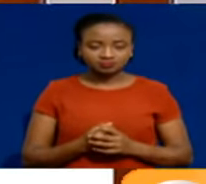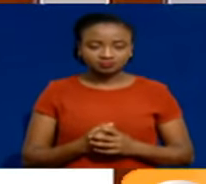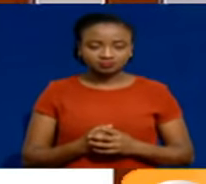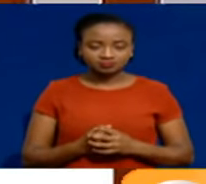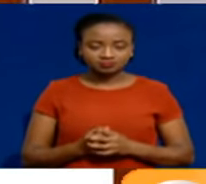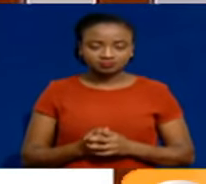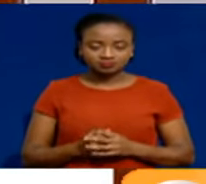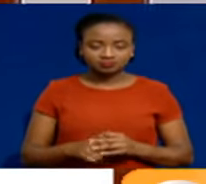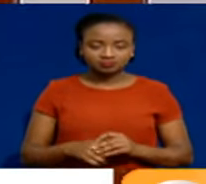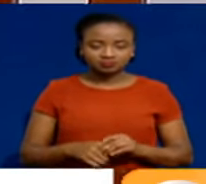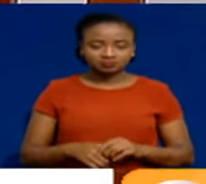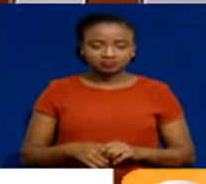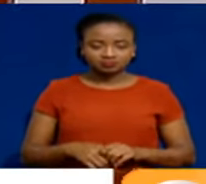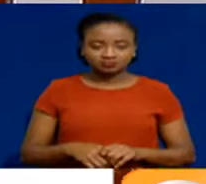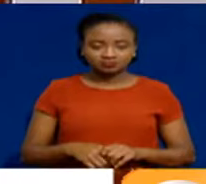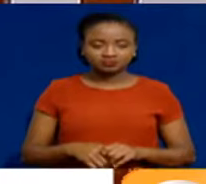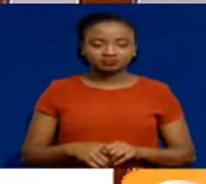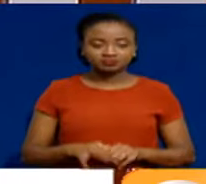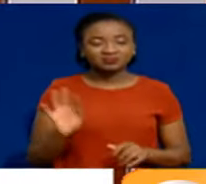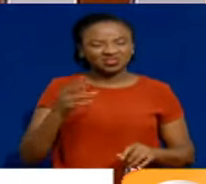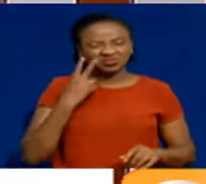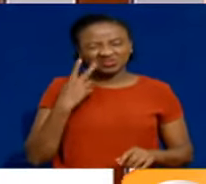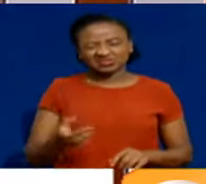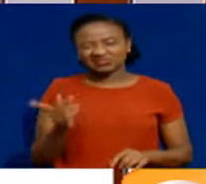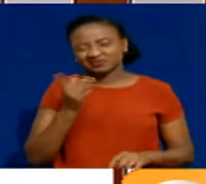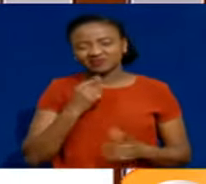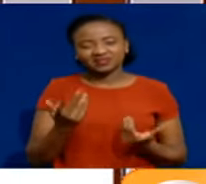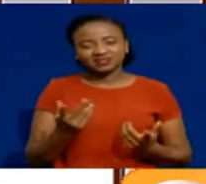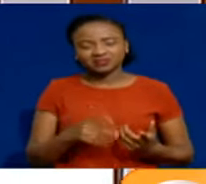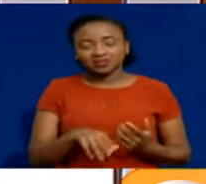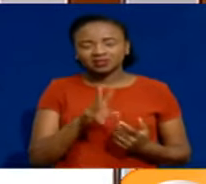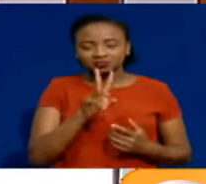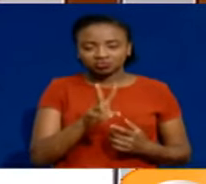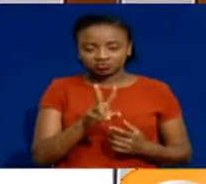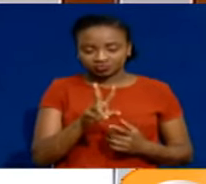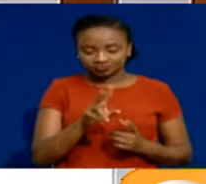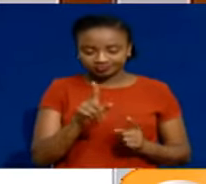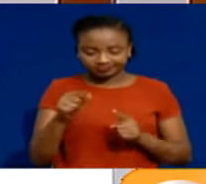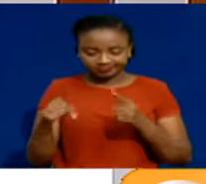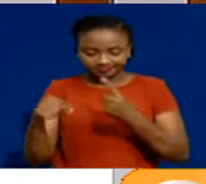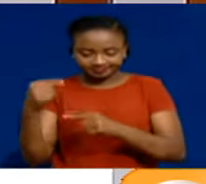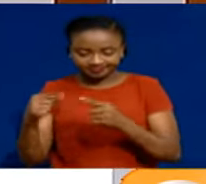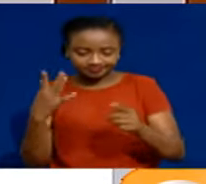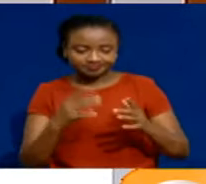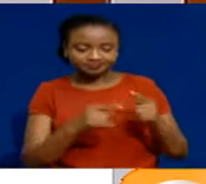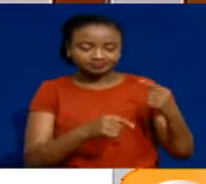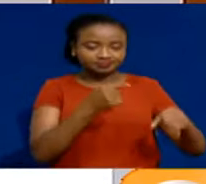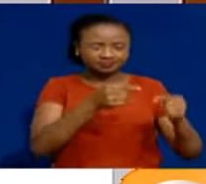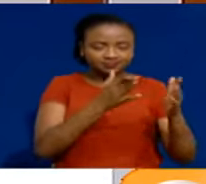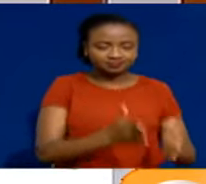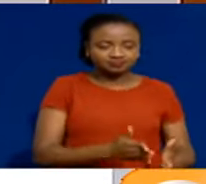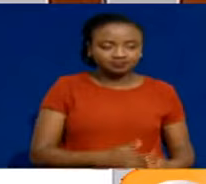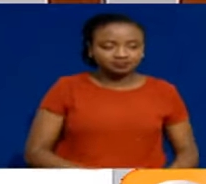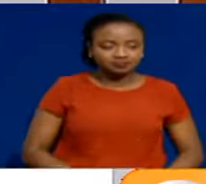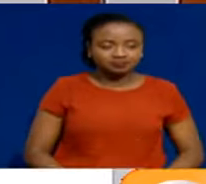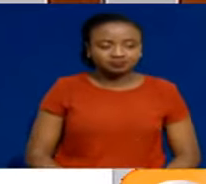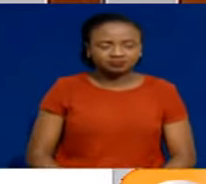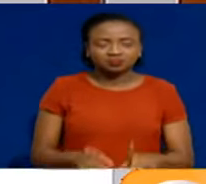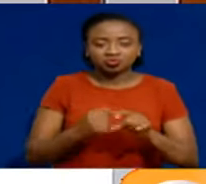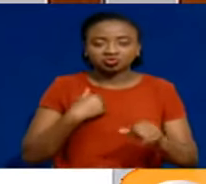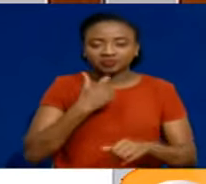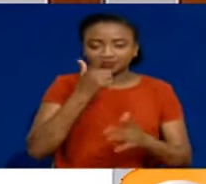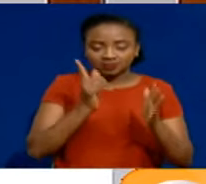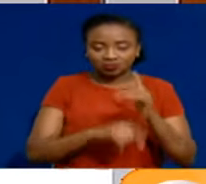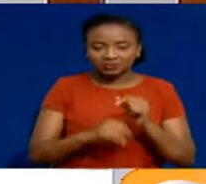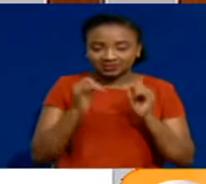to you right now, you can see the two leading contenders. And that's why I was telling you that if elections